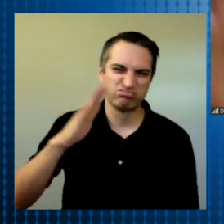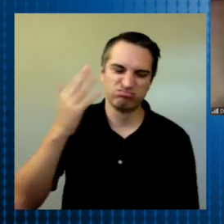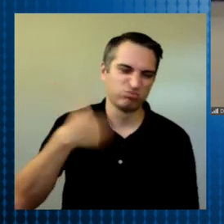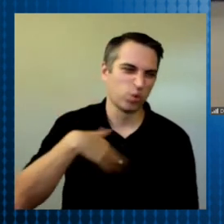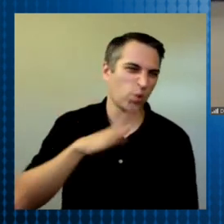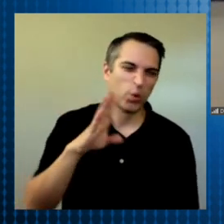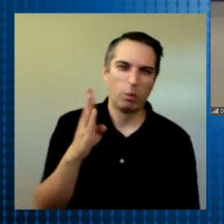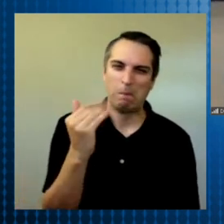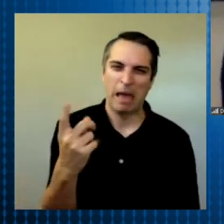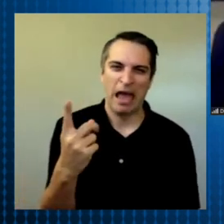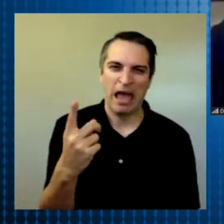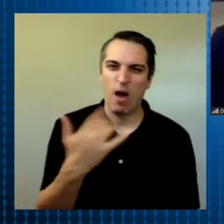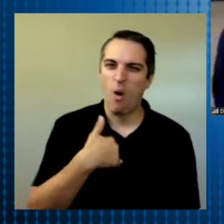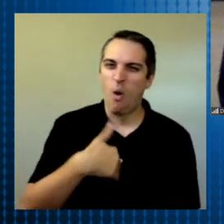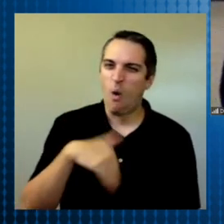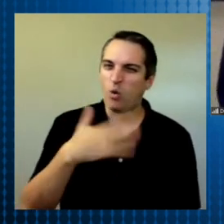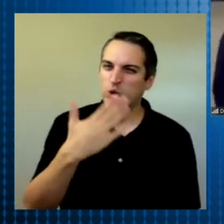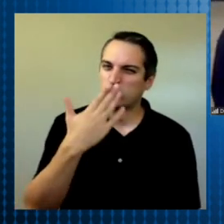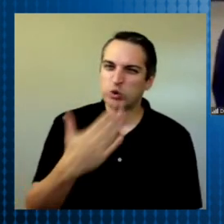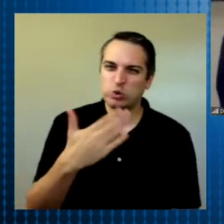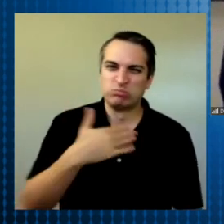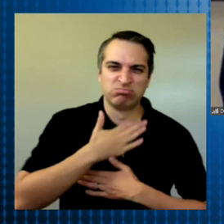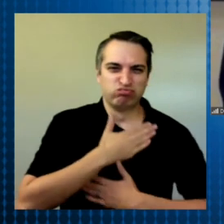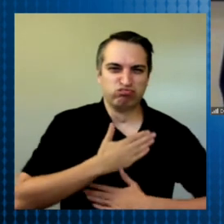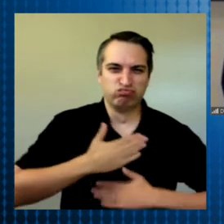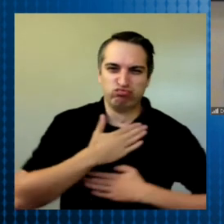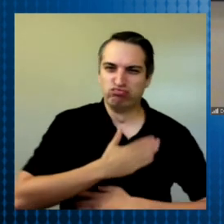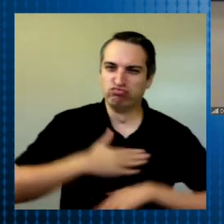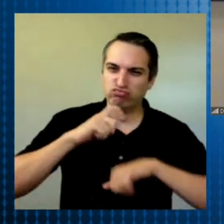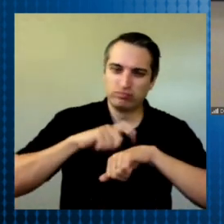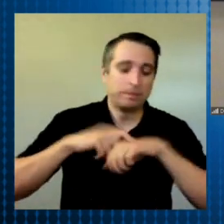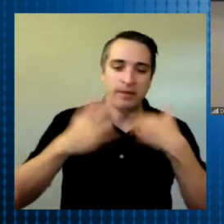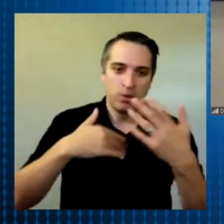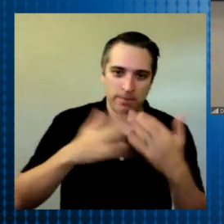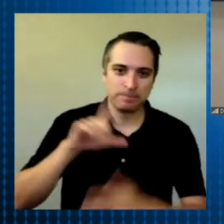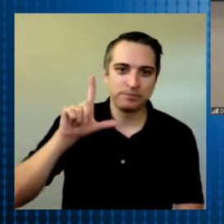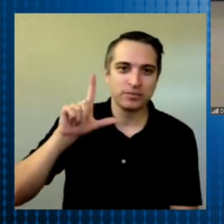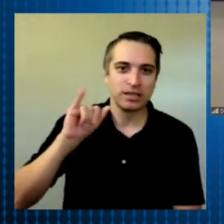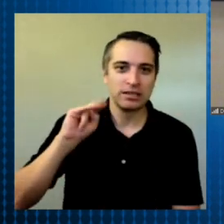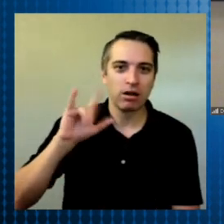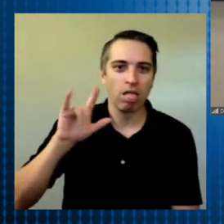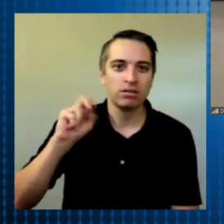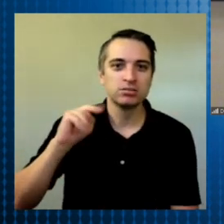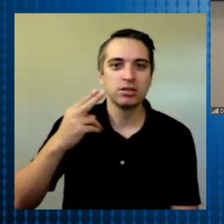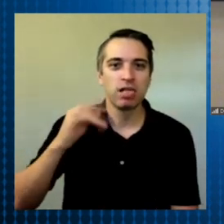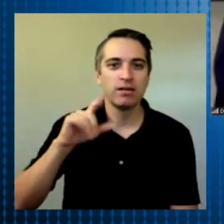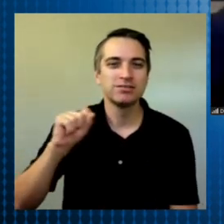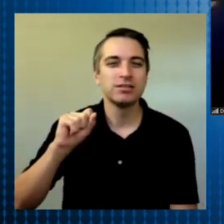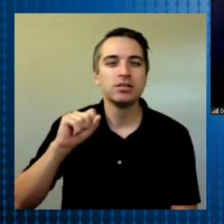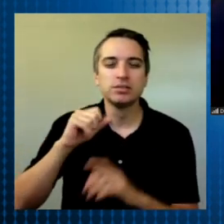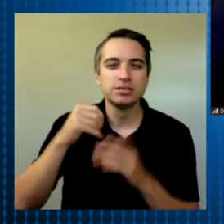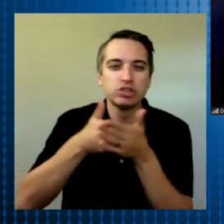Now, I don't know what we have. But anyway, Lincoln Hills was in right outside of Denver, Colorado.